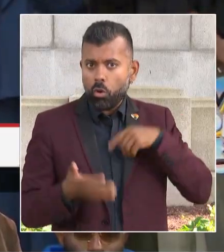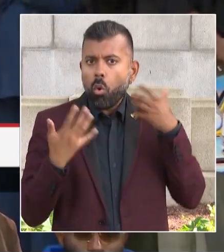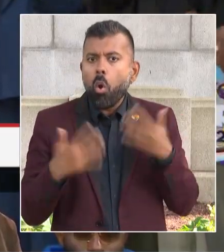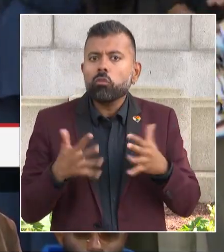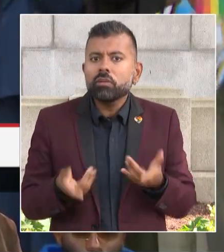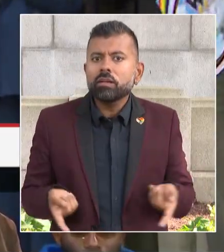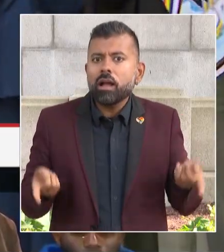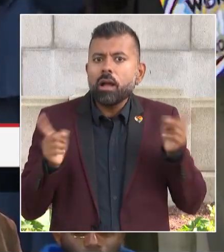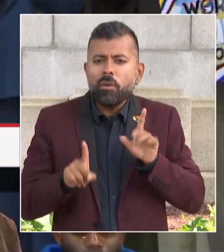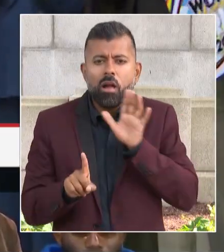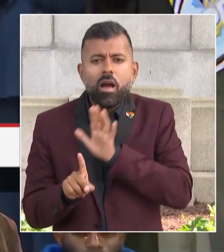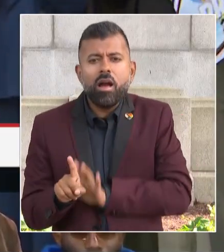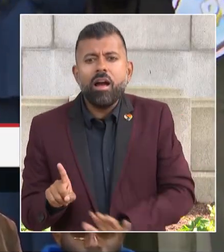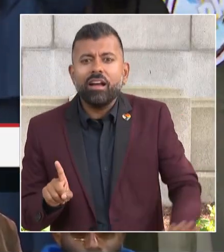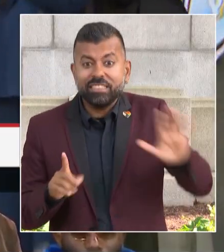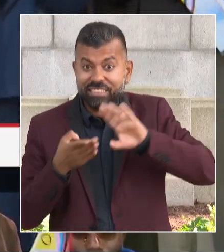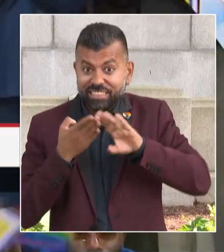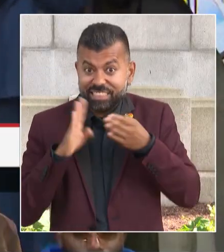the city.